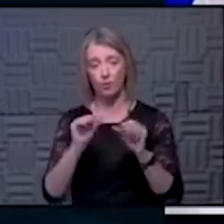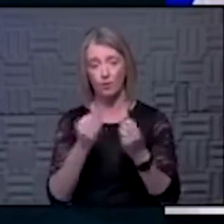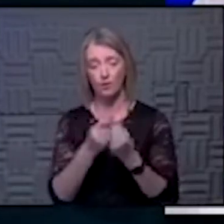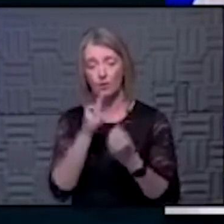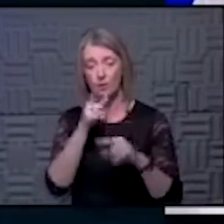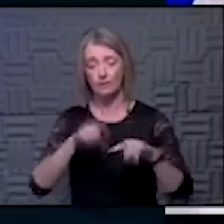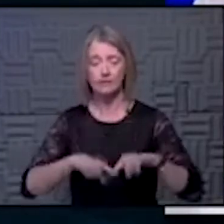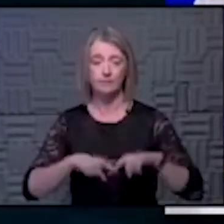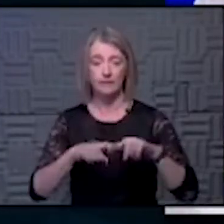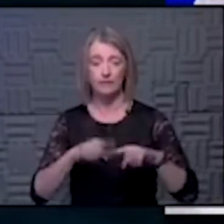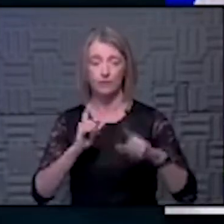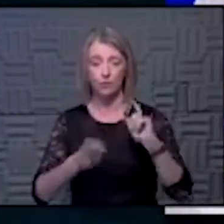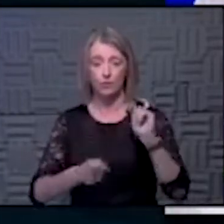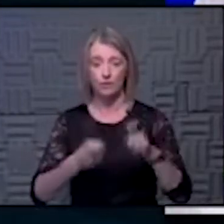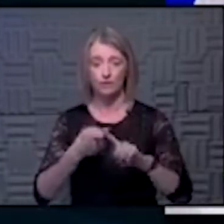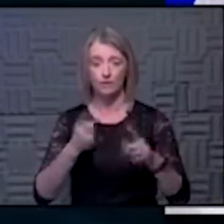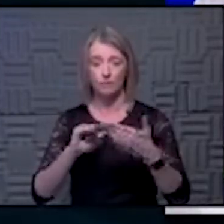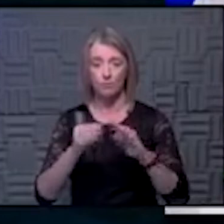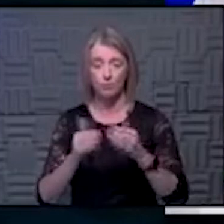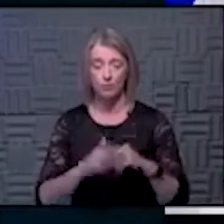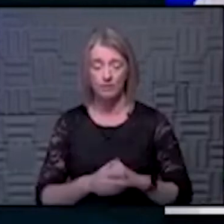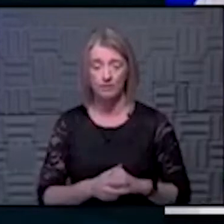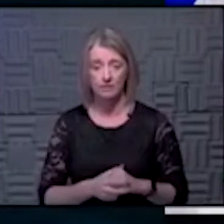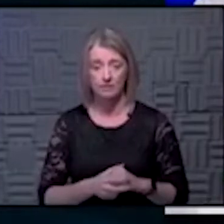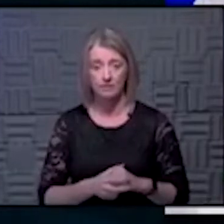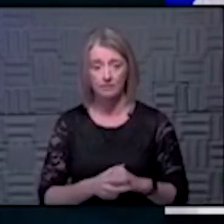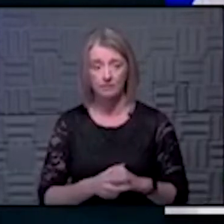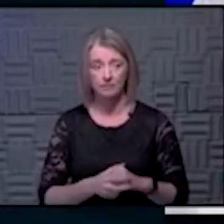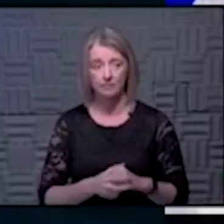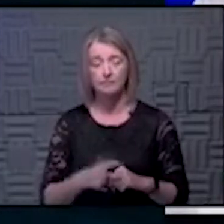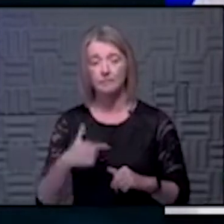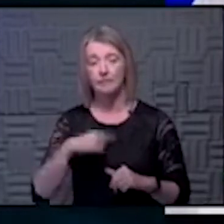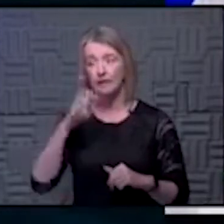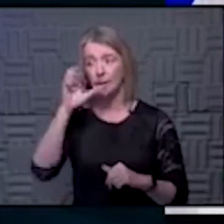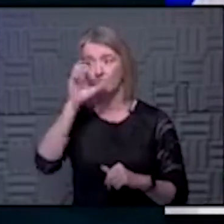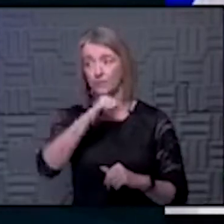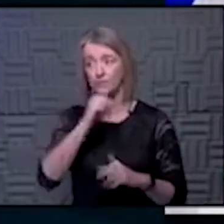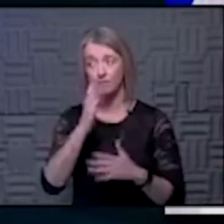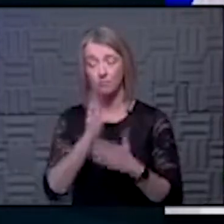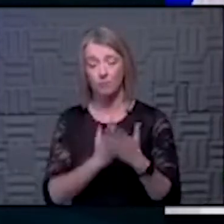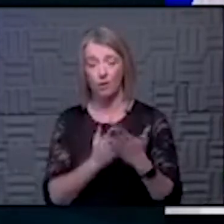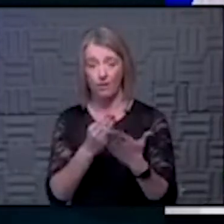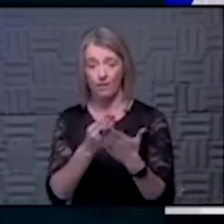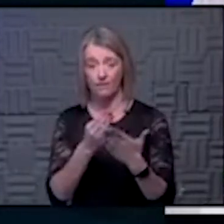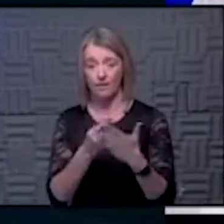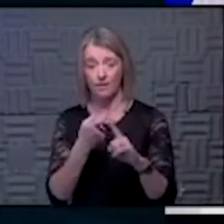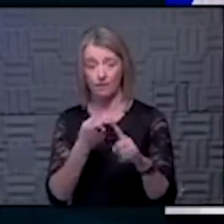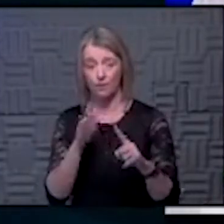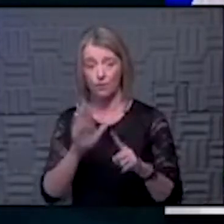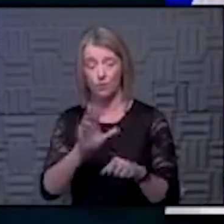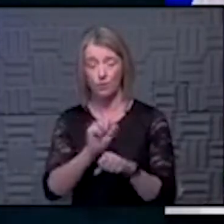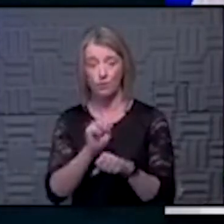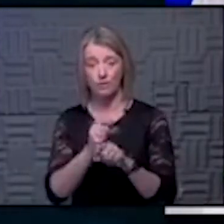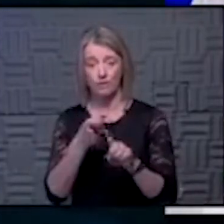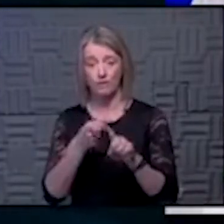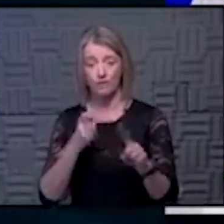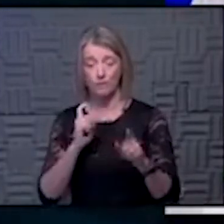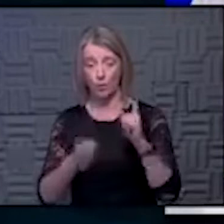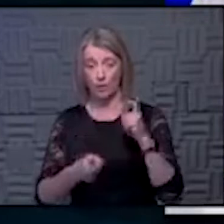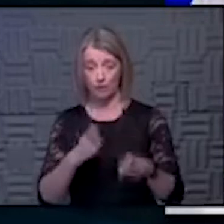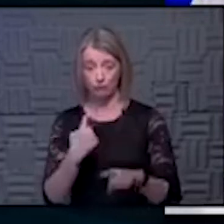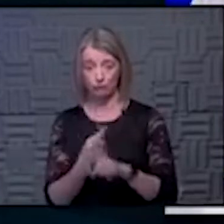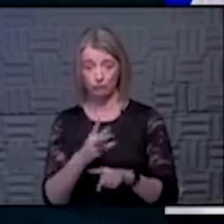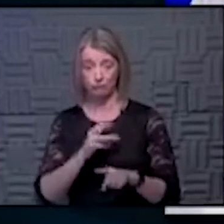who depend on donations from the community. I'm assuming that at least part of the funding for your work comes in the form